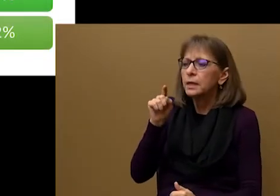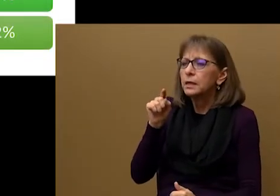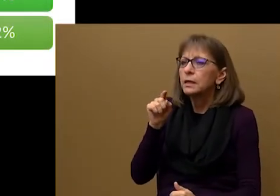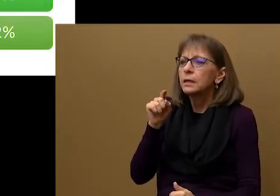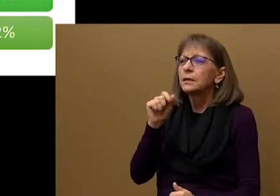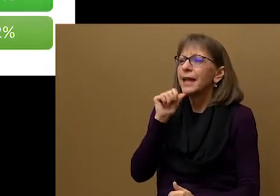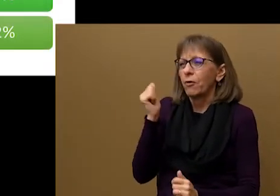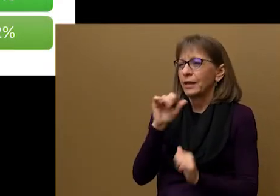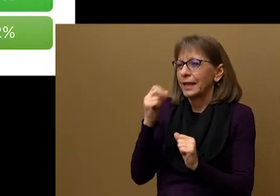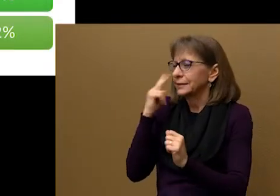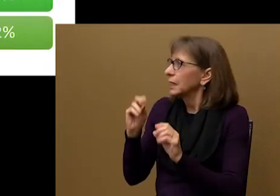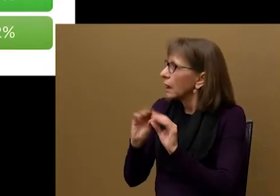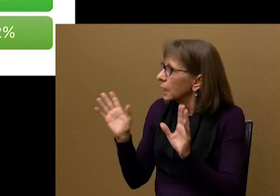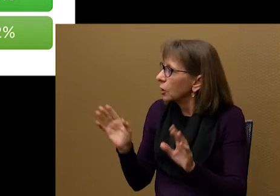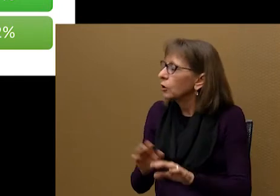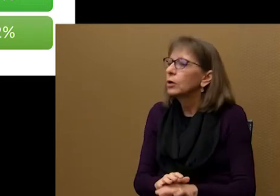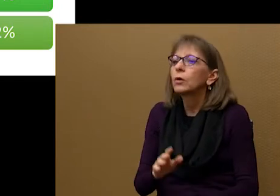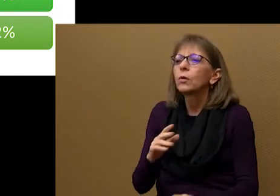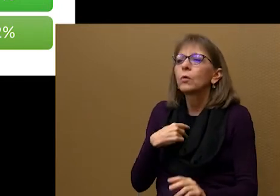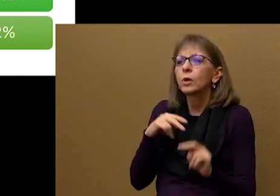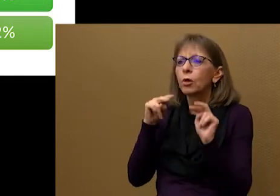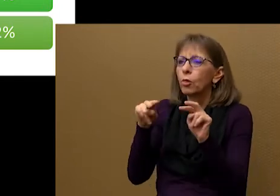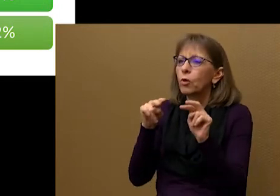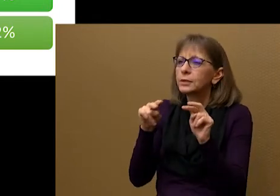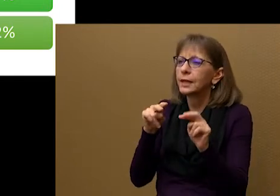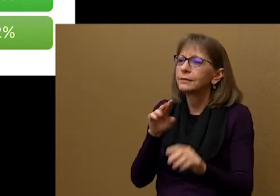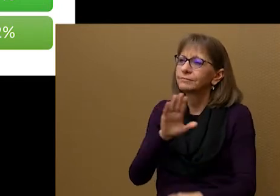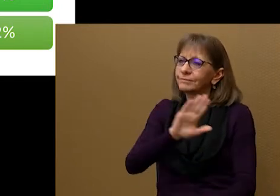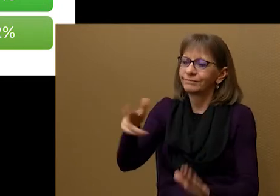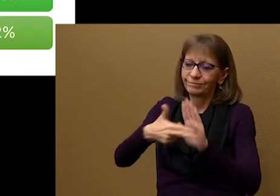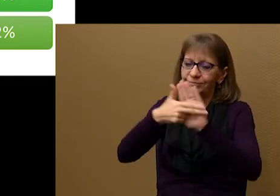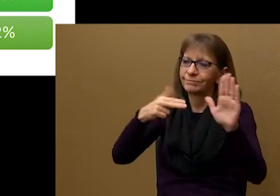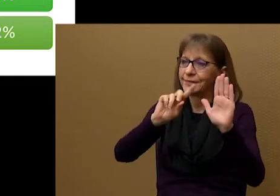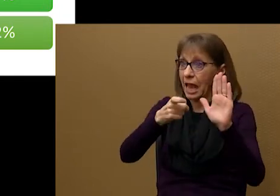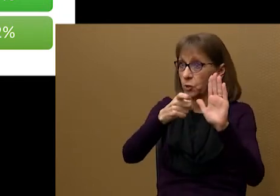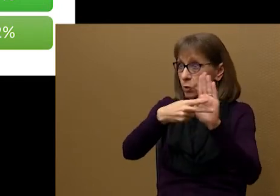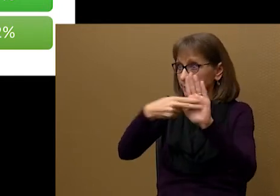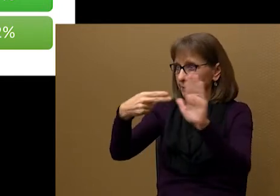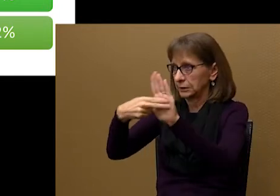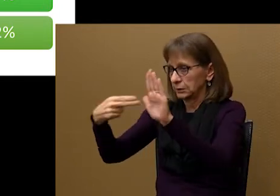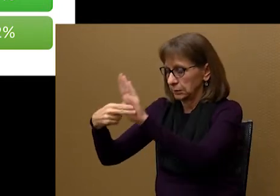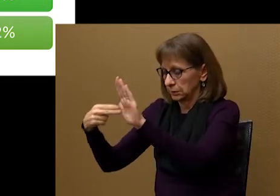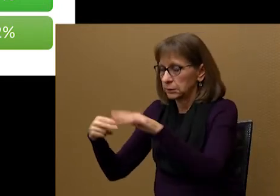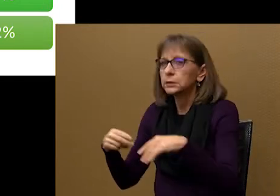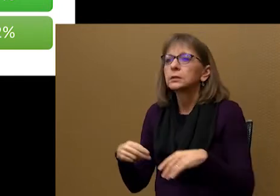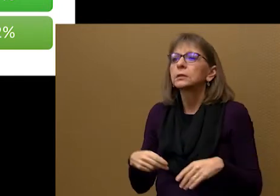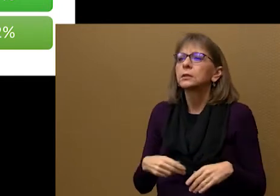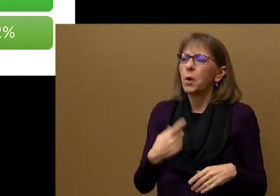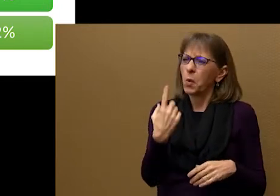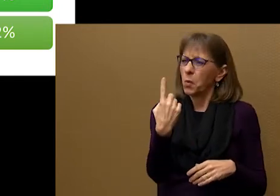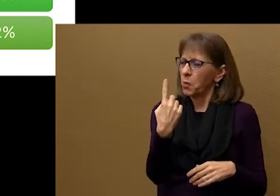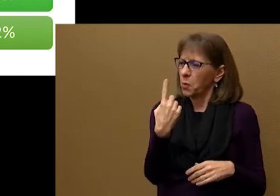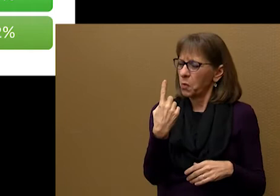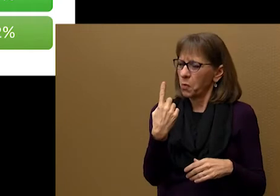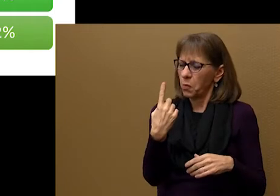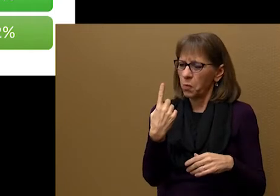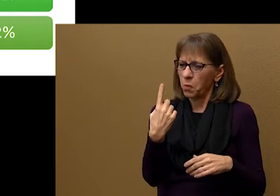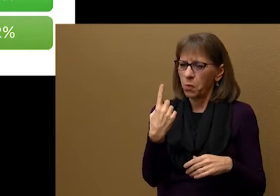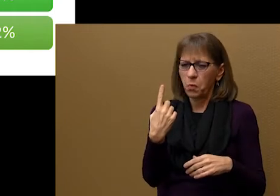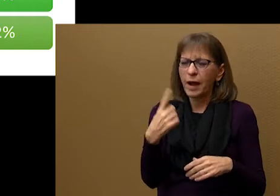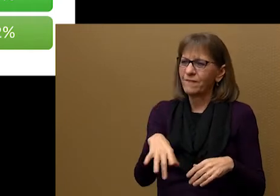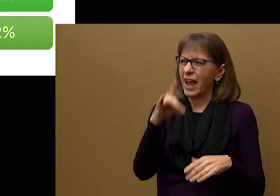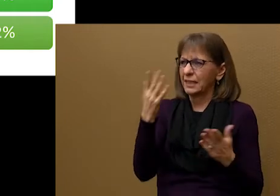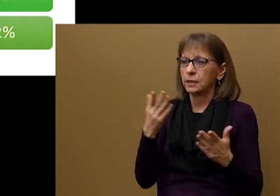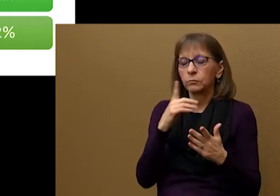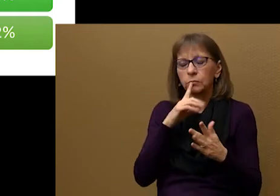also looked, I know not all of you can see this clearly, we looked at diagnoses, and we found we had this one finding